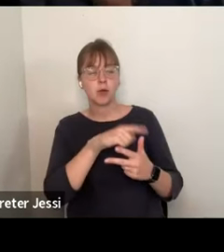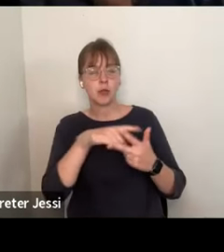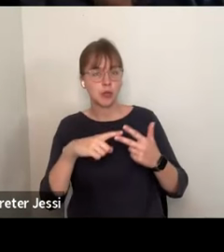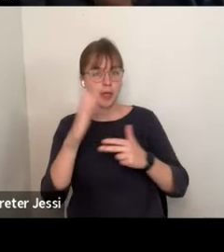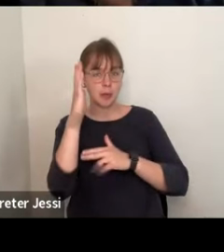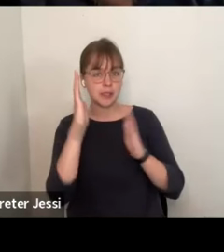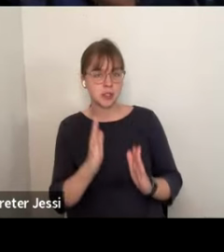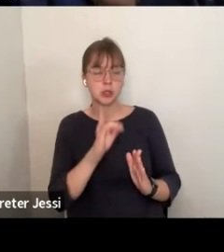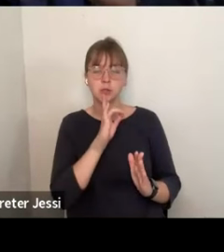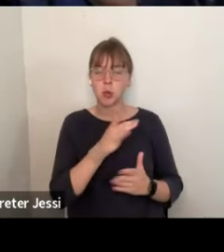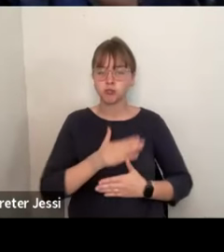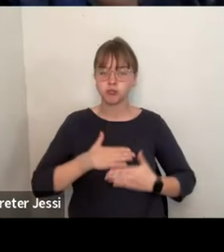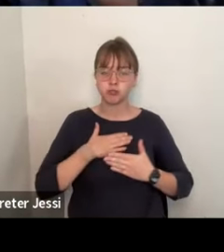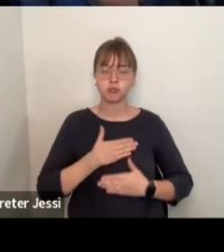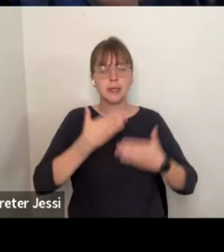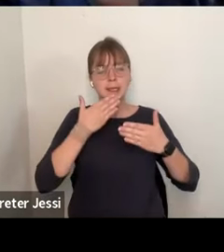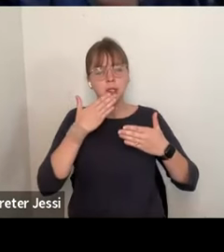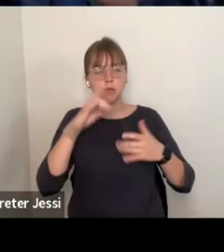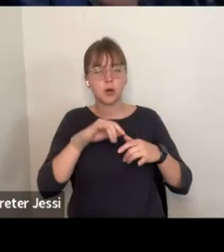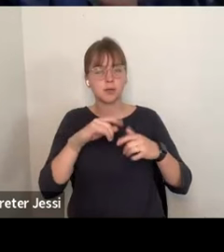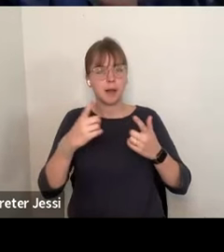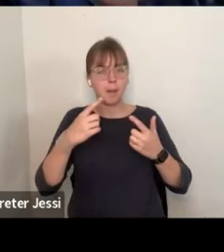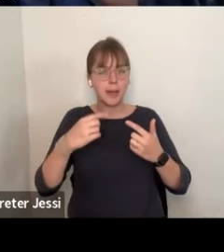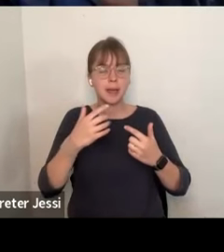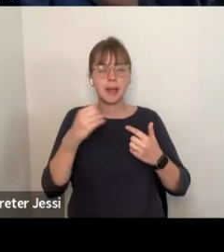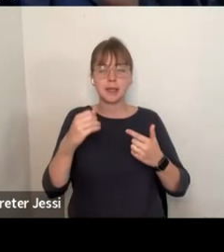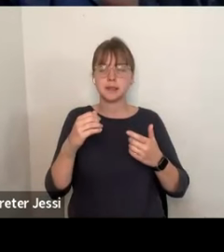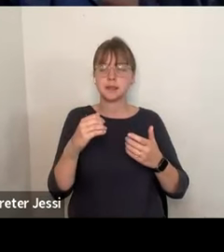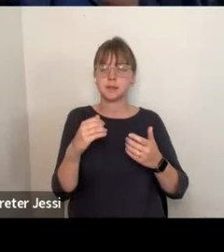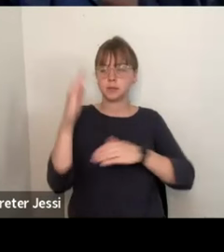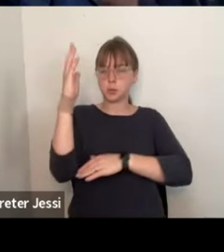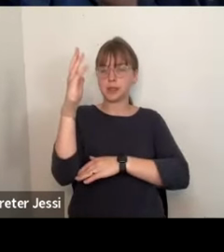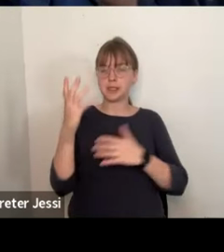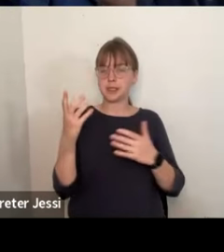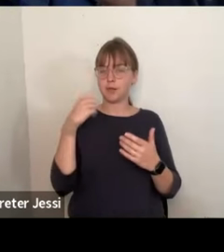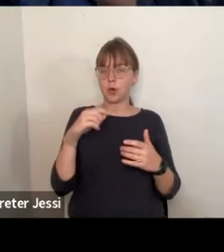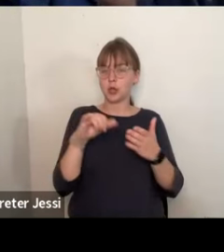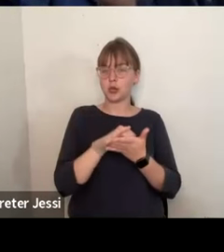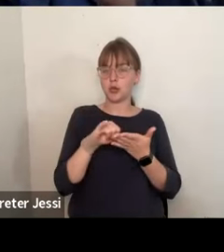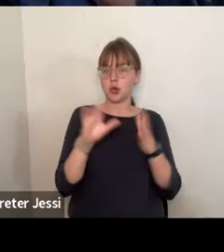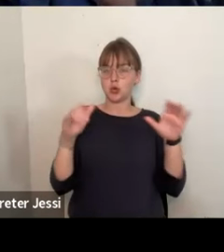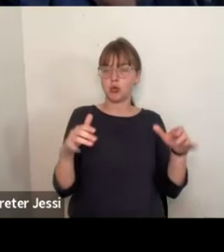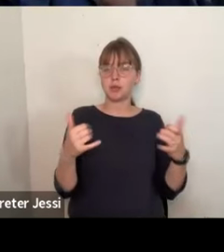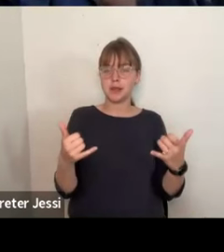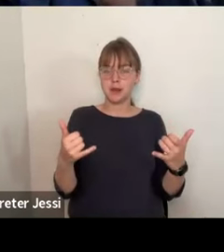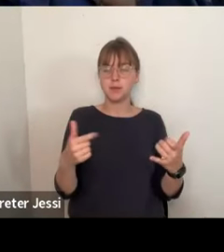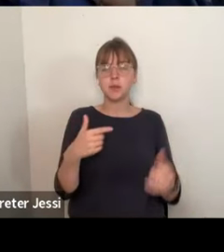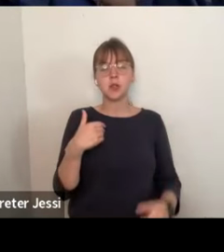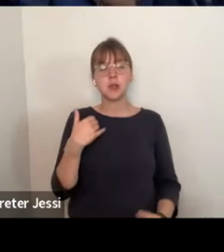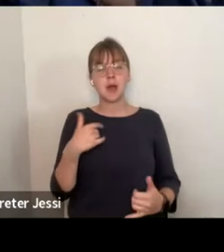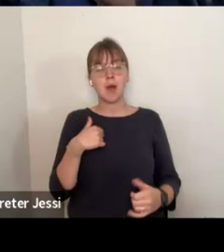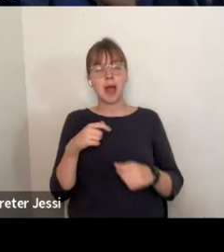pleasure. I really appreciate you guys for taking this time to be here with New York today. I'm about to put the